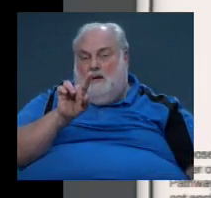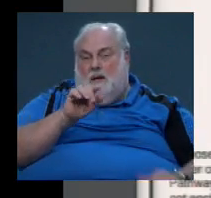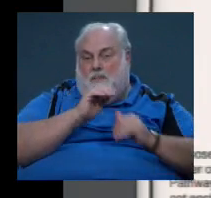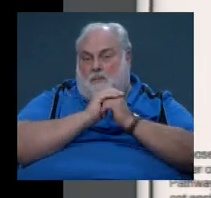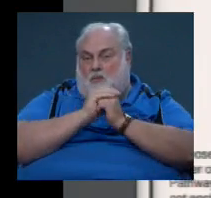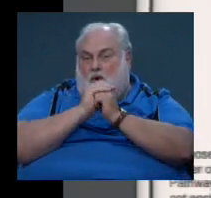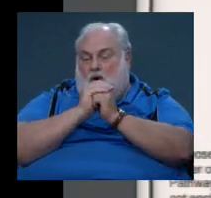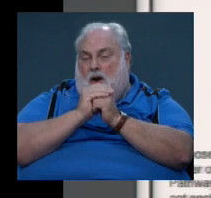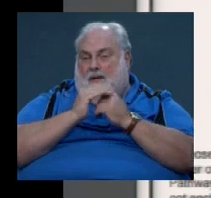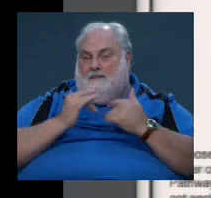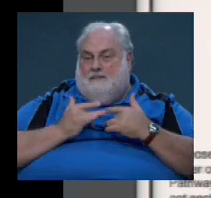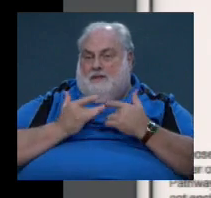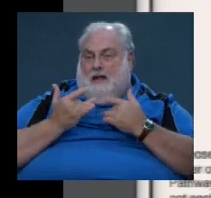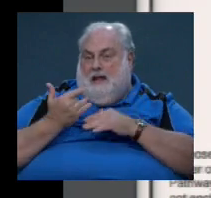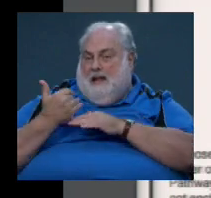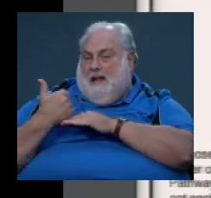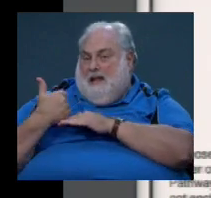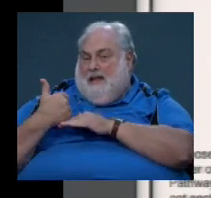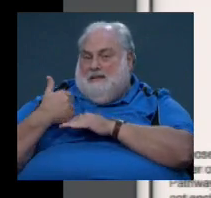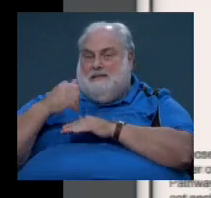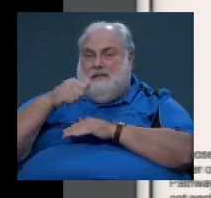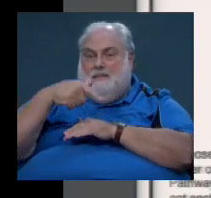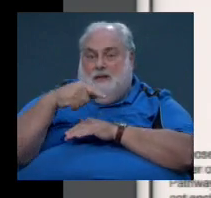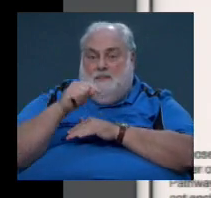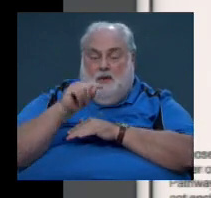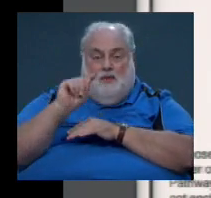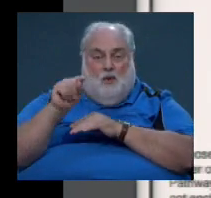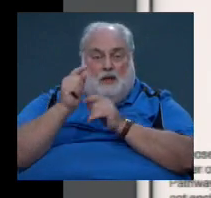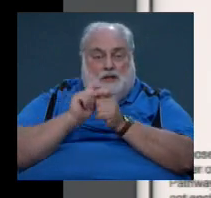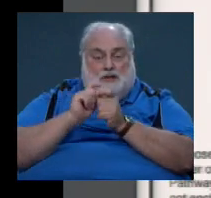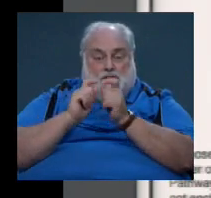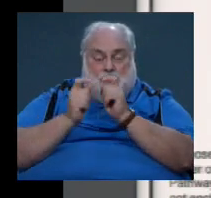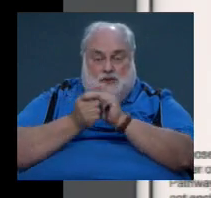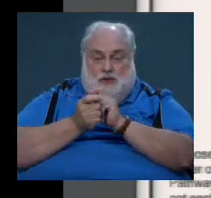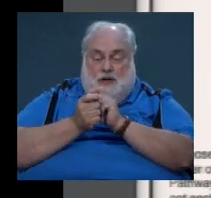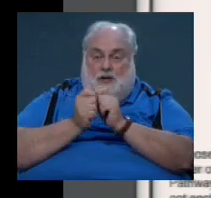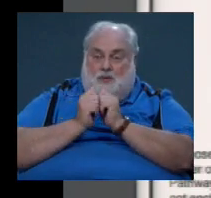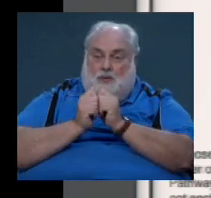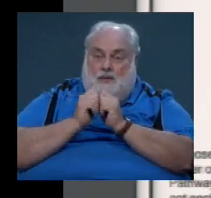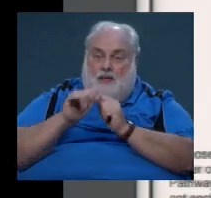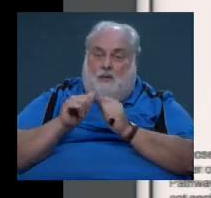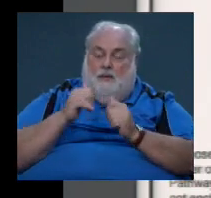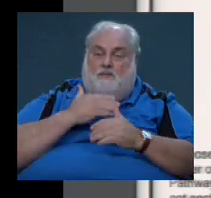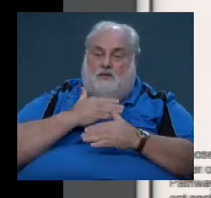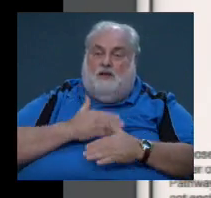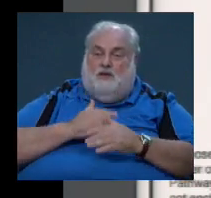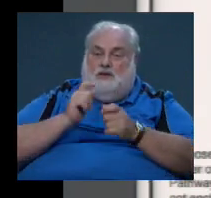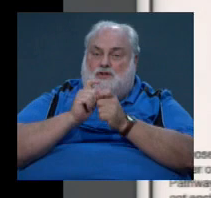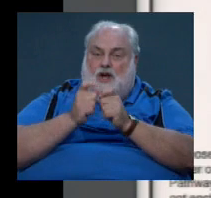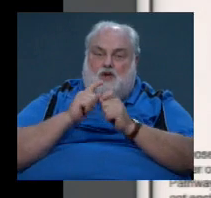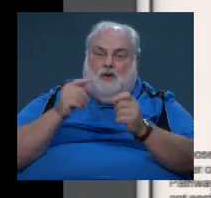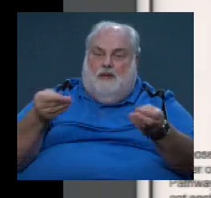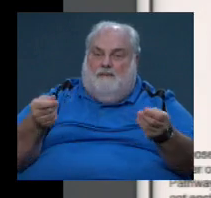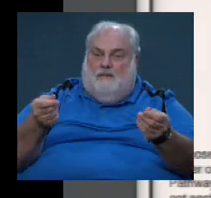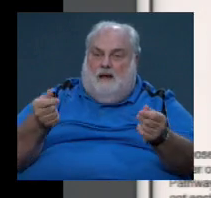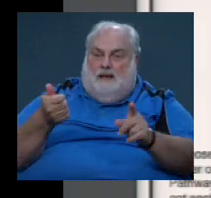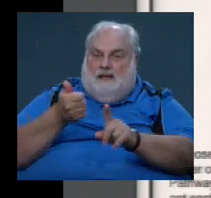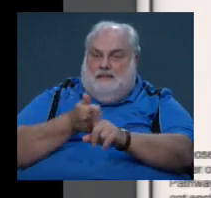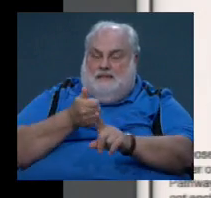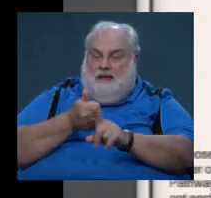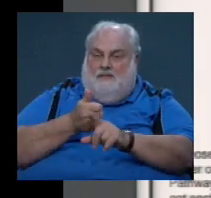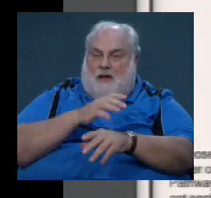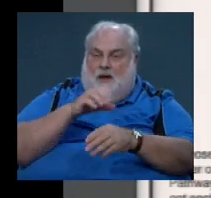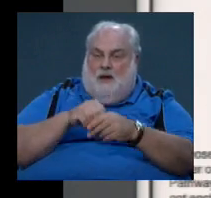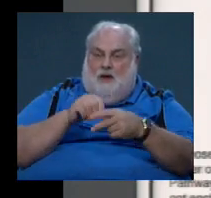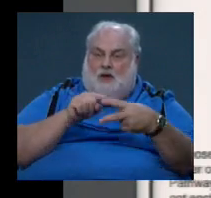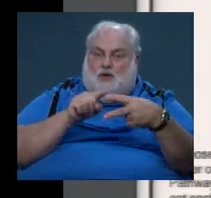past September. Otherwise, the only changes to the previously approved conditional use permit will be physical changes to the site. These changes include